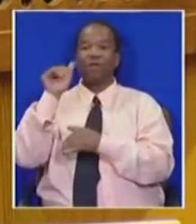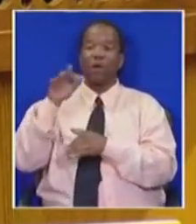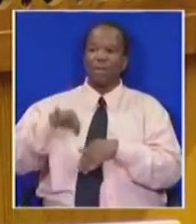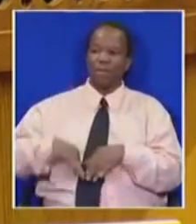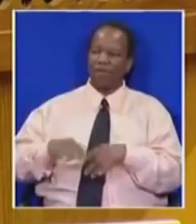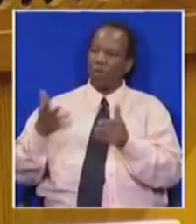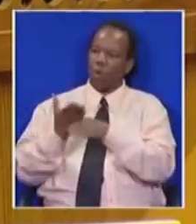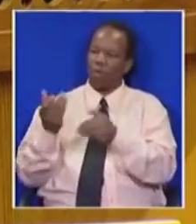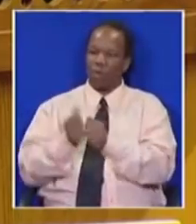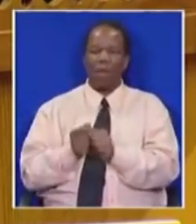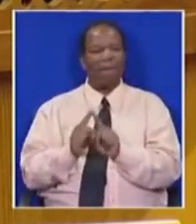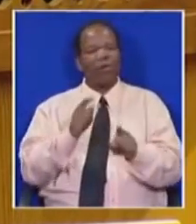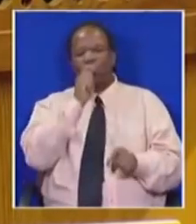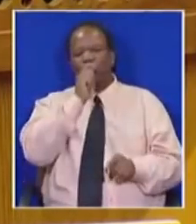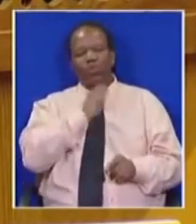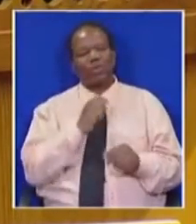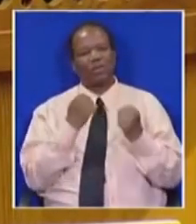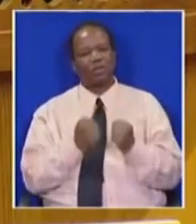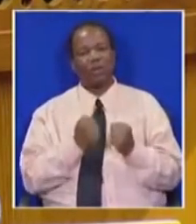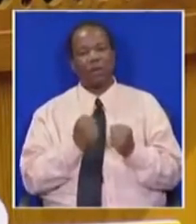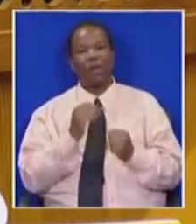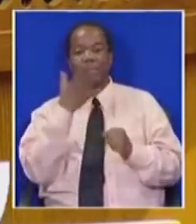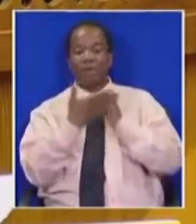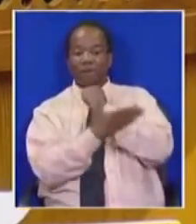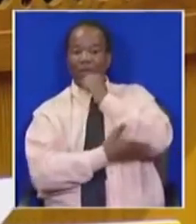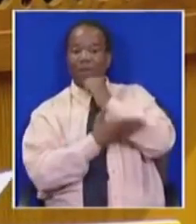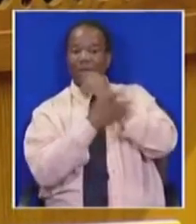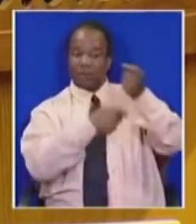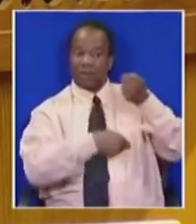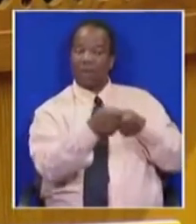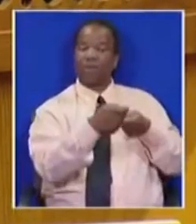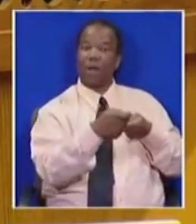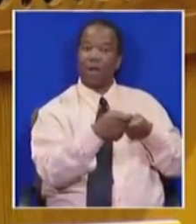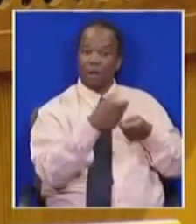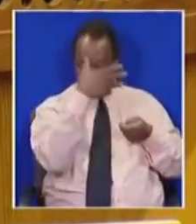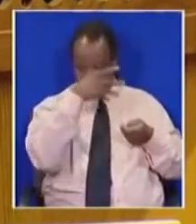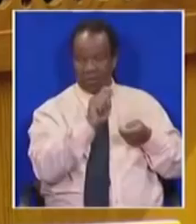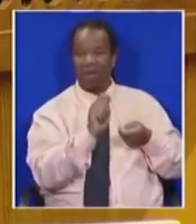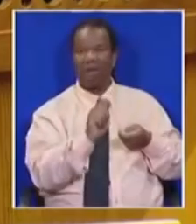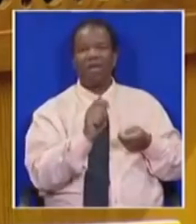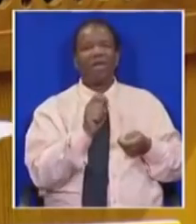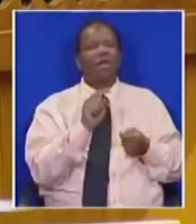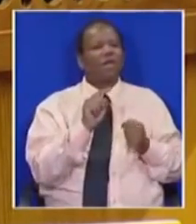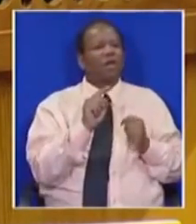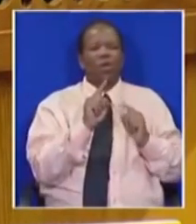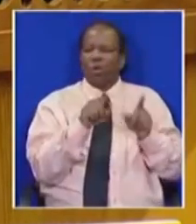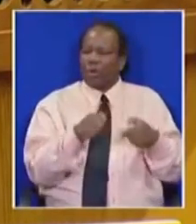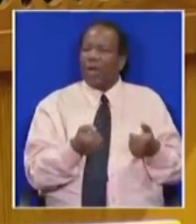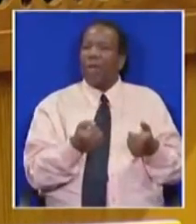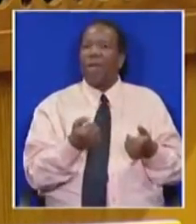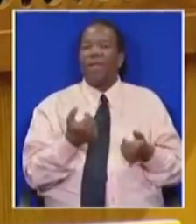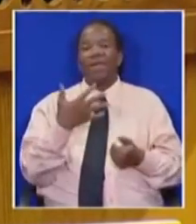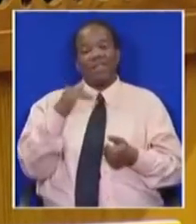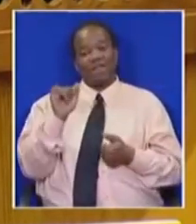truth is much more difficult. State capture would have not have happened had it not been for the support of the policy